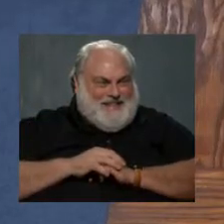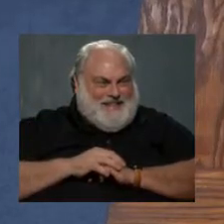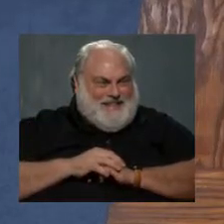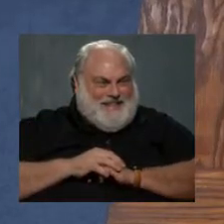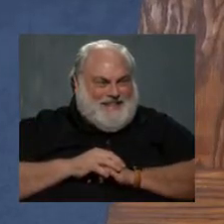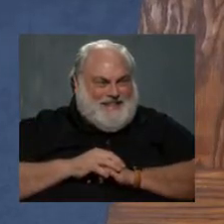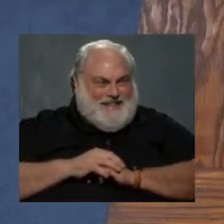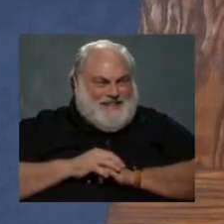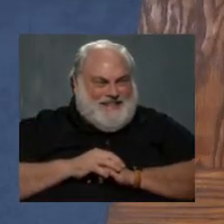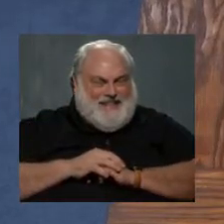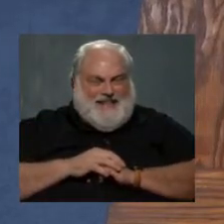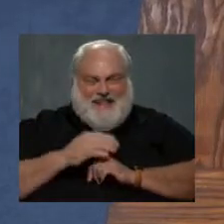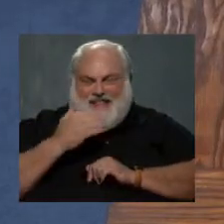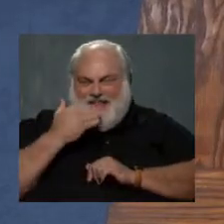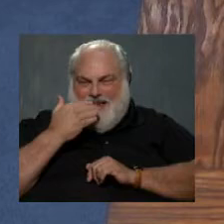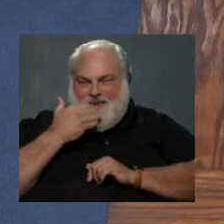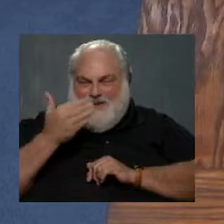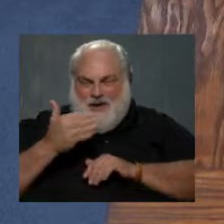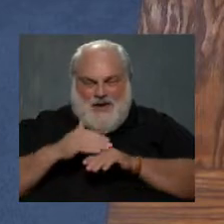Thank you for talking her into it.